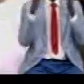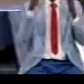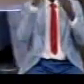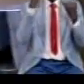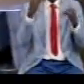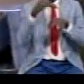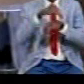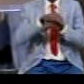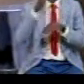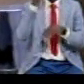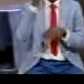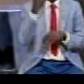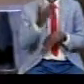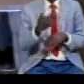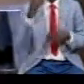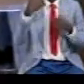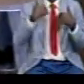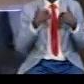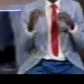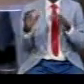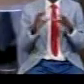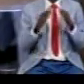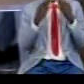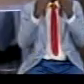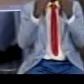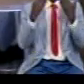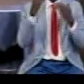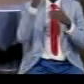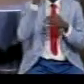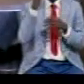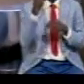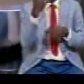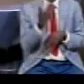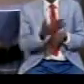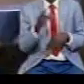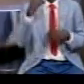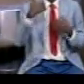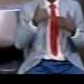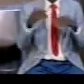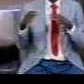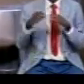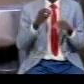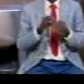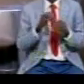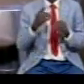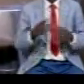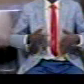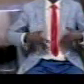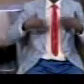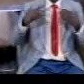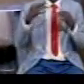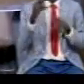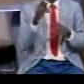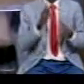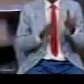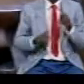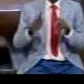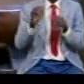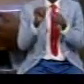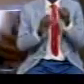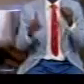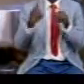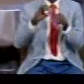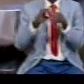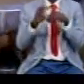the things you have done. Thank you for what you have done in the lives of people globally,